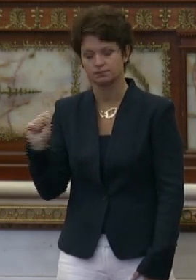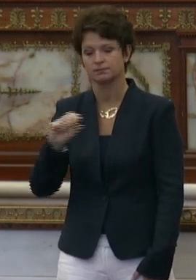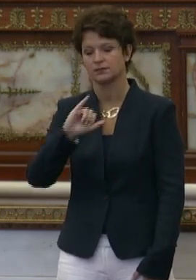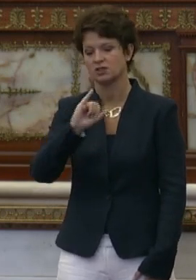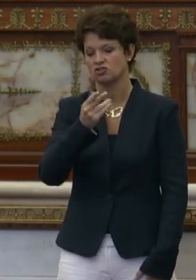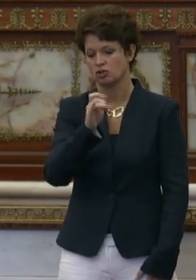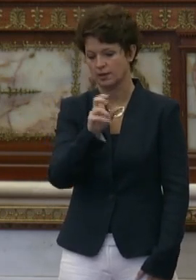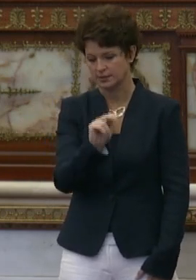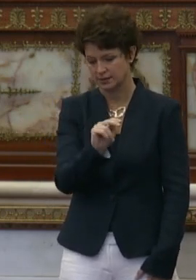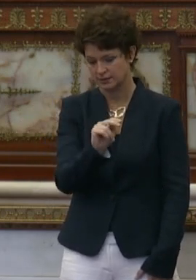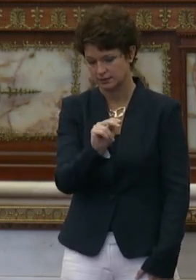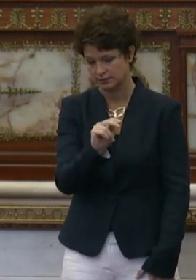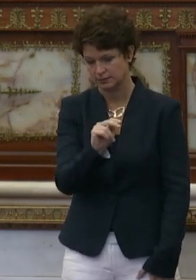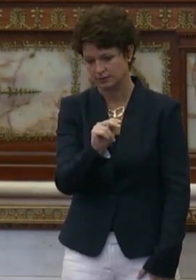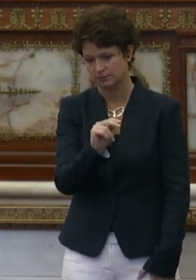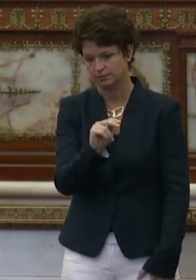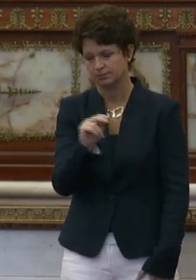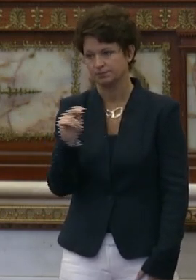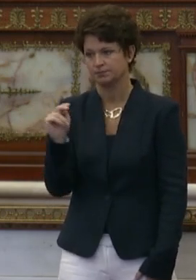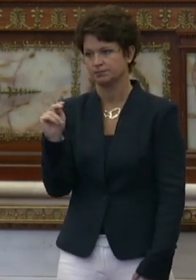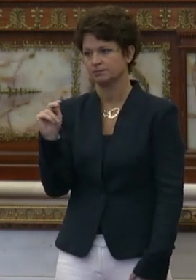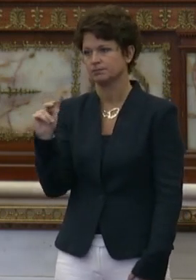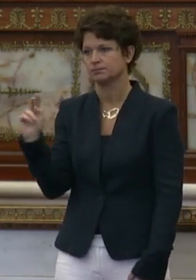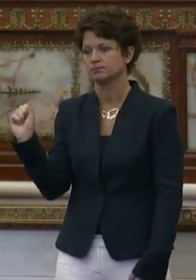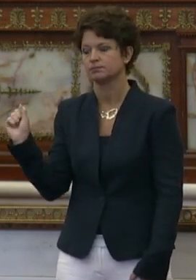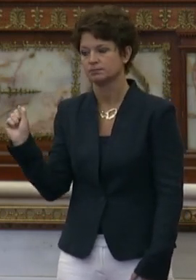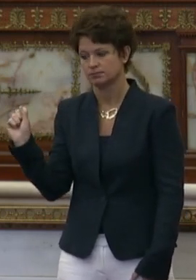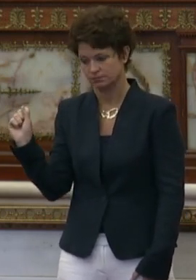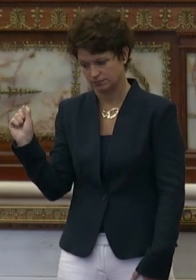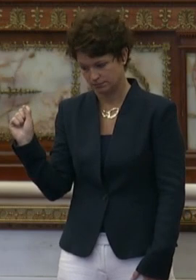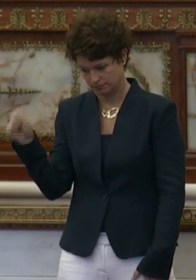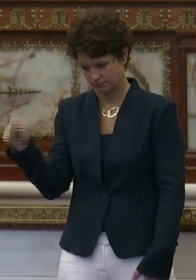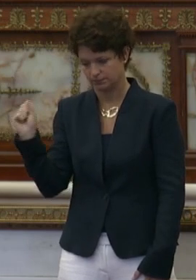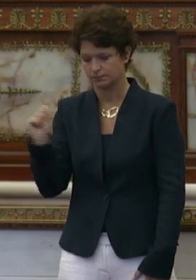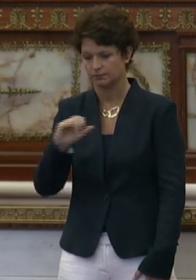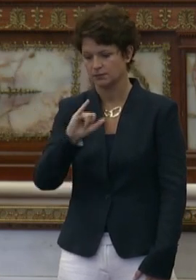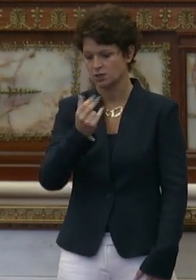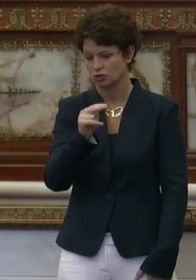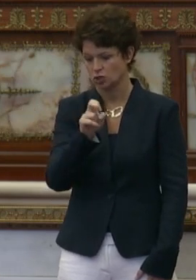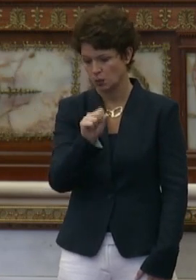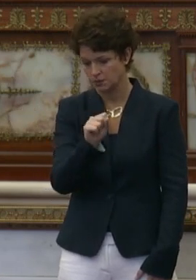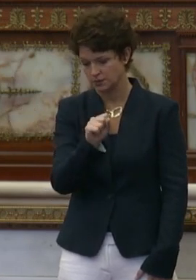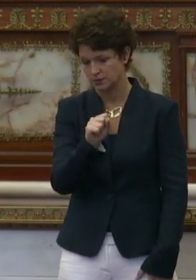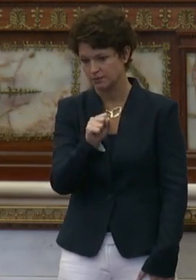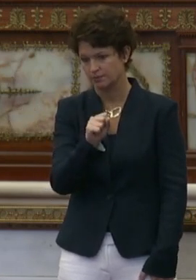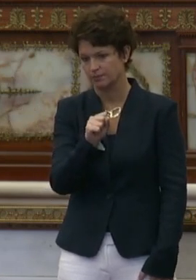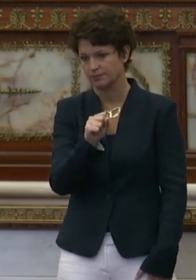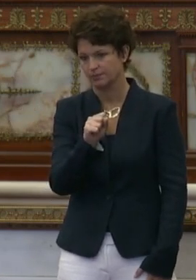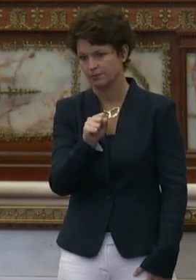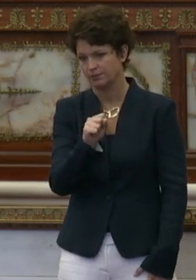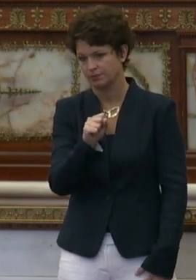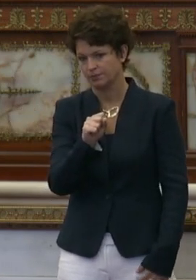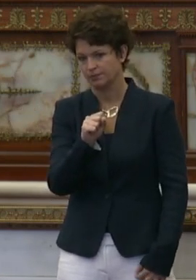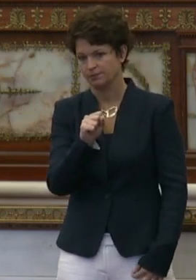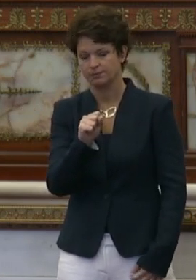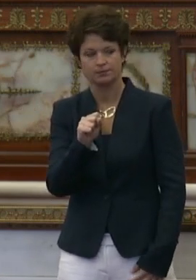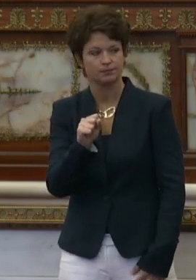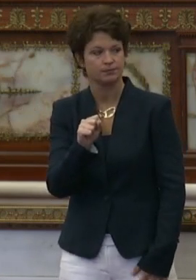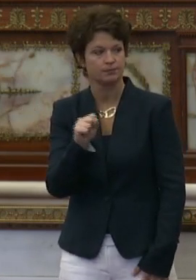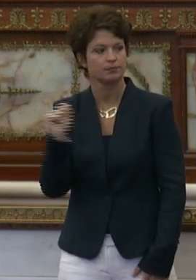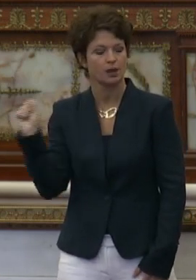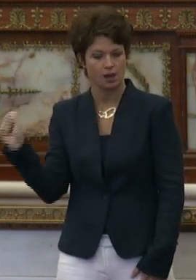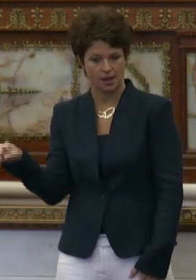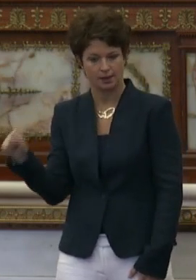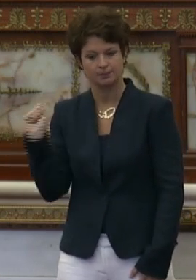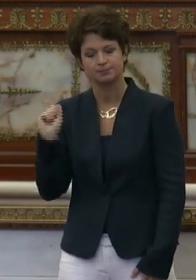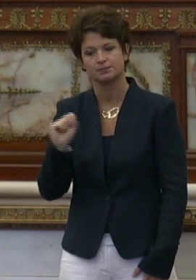Aye. Councilman Johnson. Councilman Johnson. Aye. Councilman Jones.